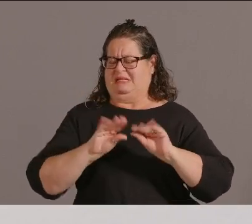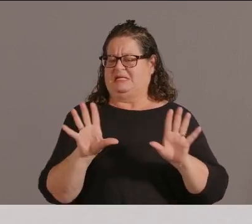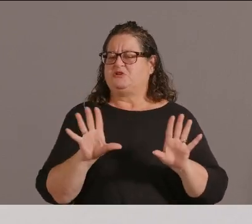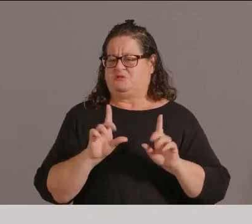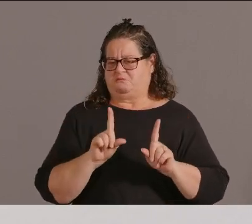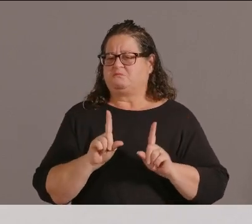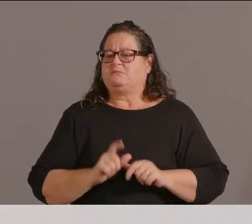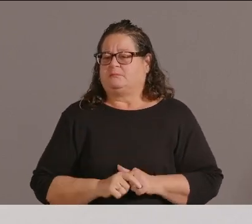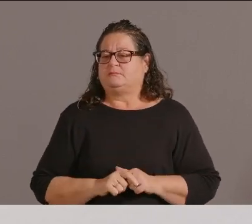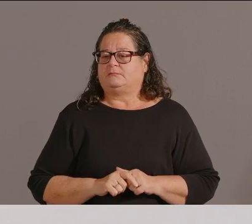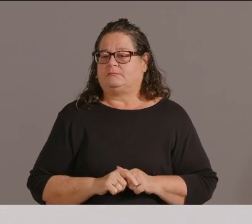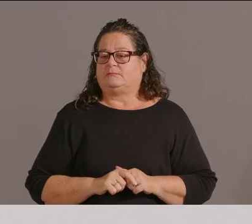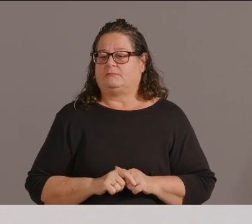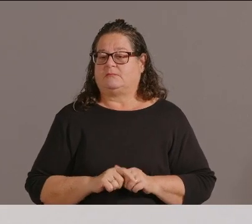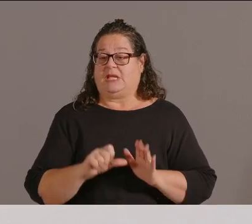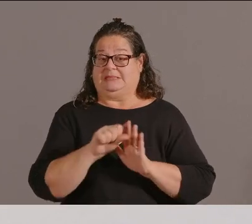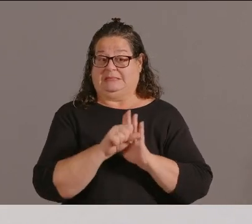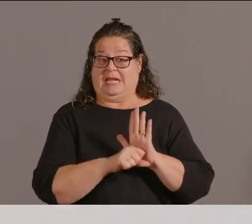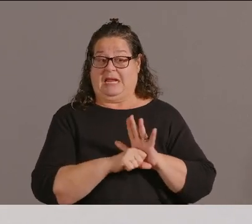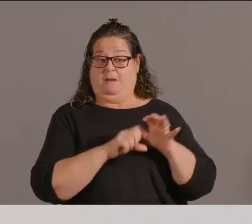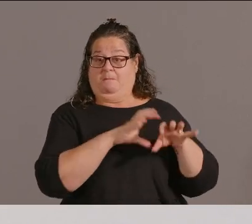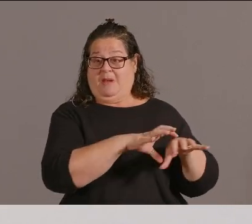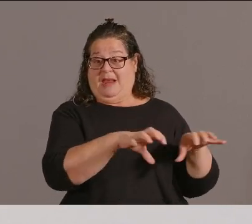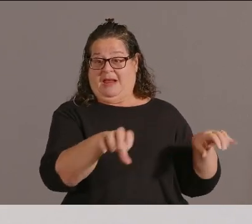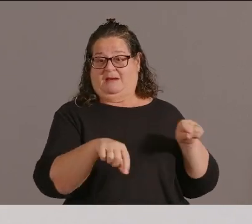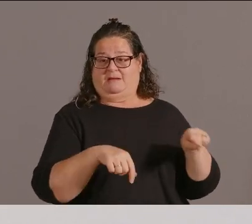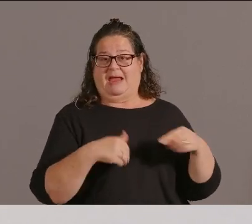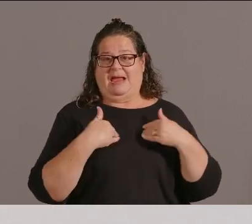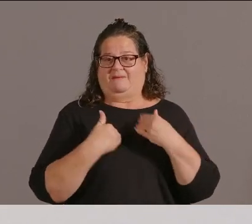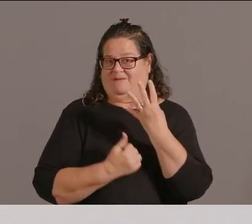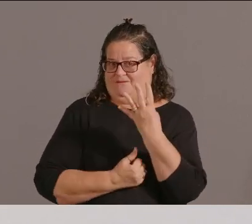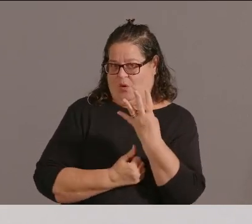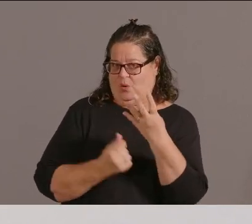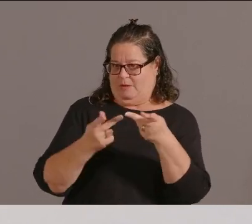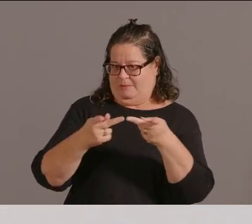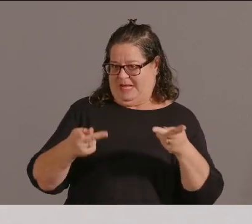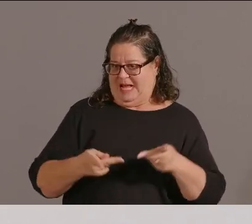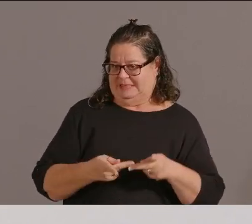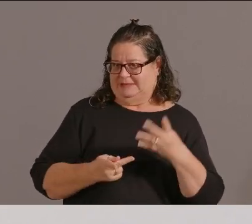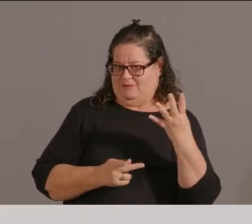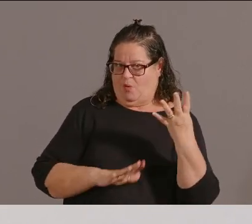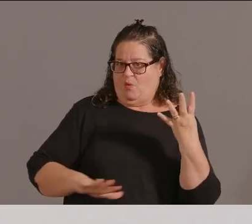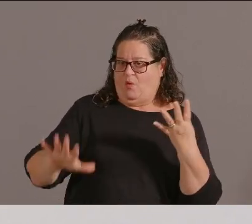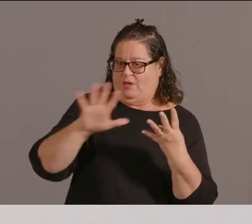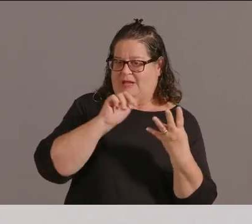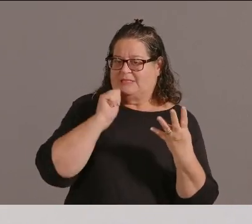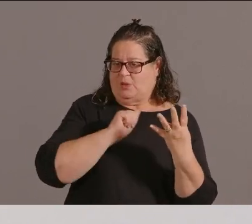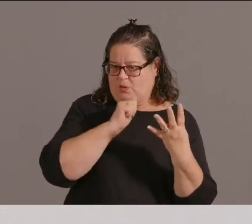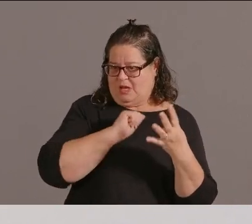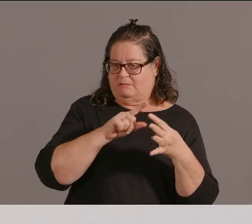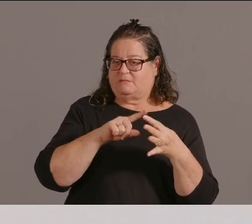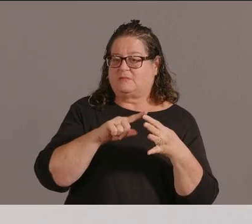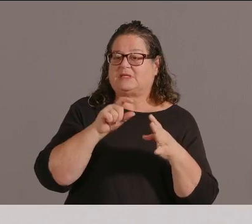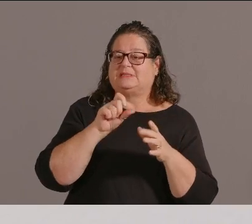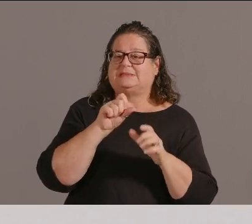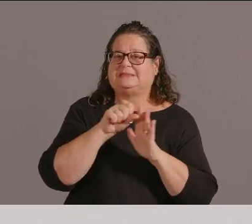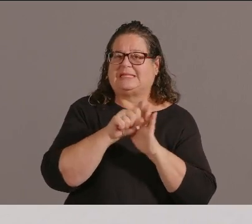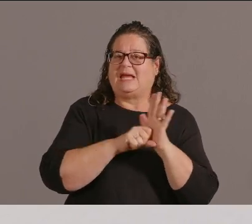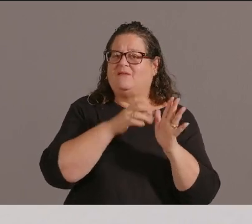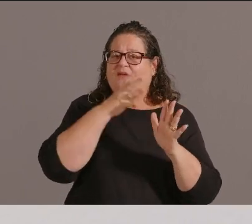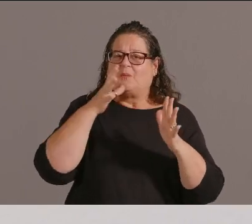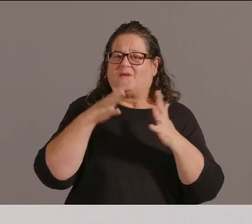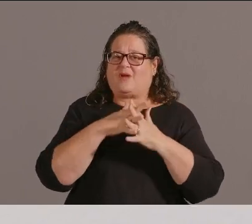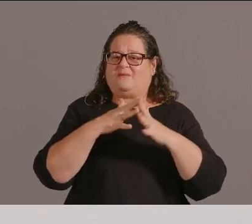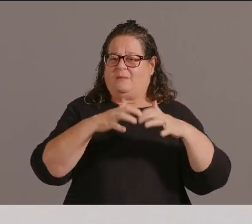are currently 4 of them statewide. And so that would be State Farm, the Phoenix Municipal, the Chandler Gilbert Community